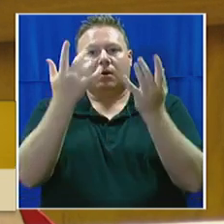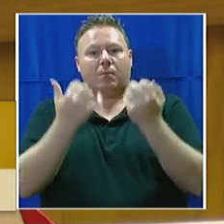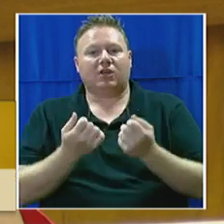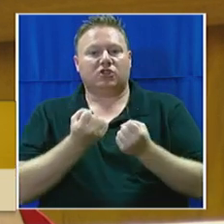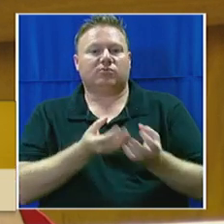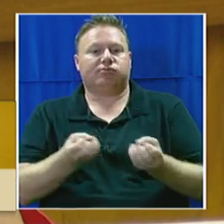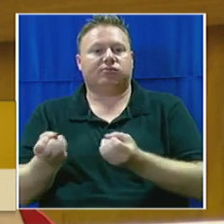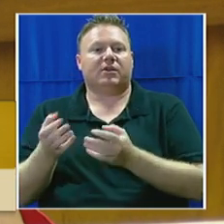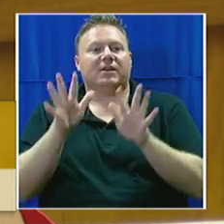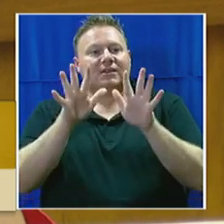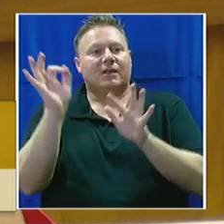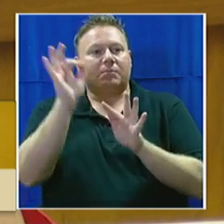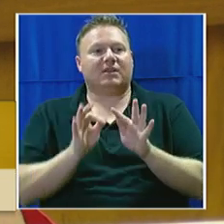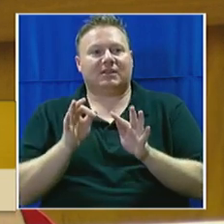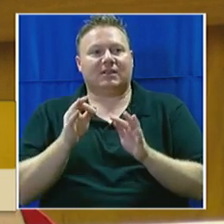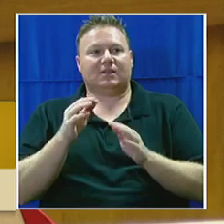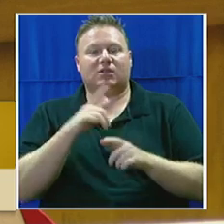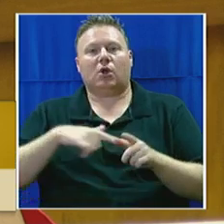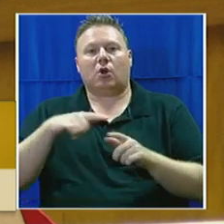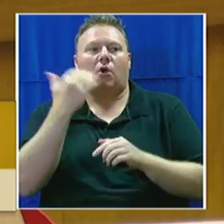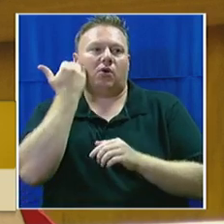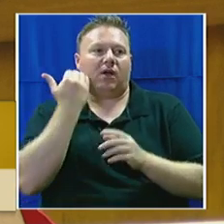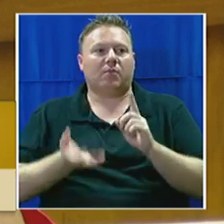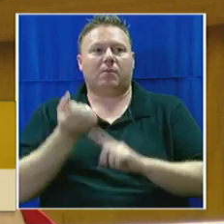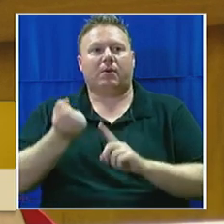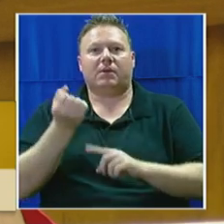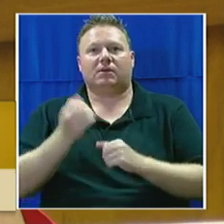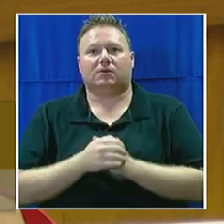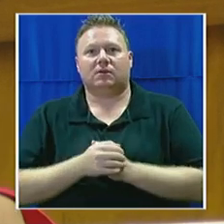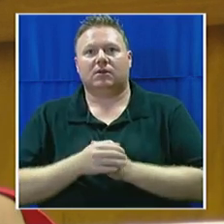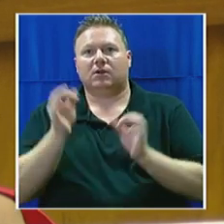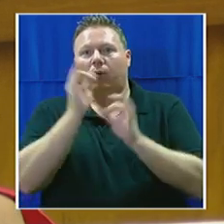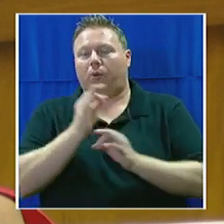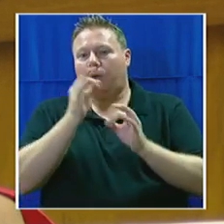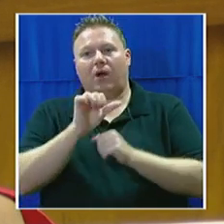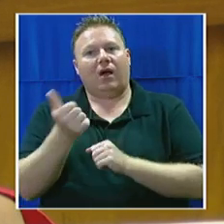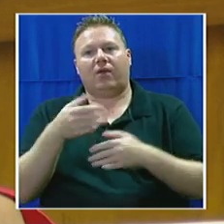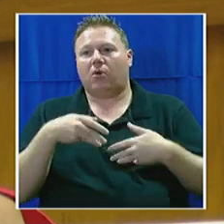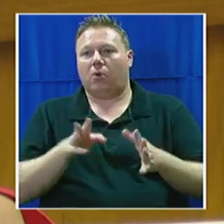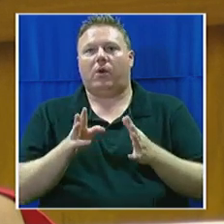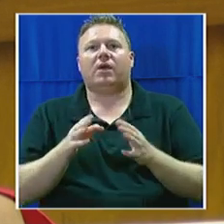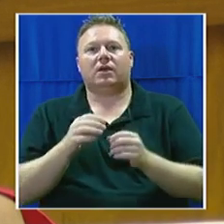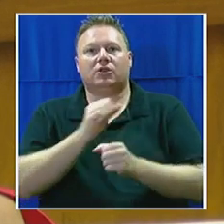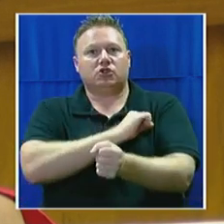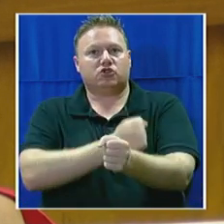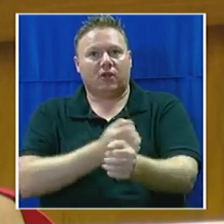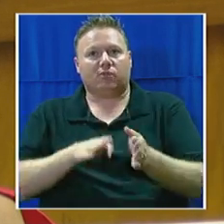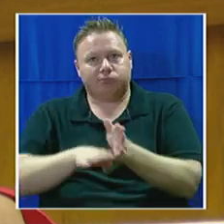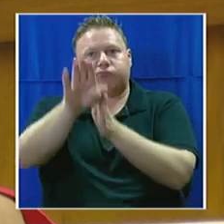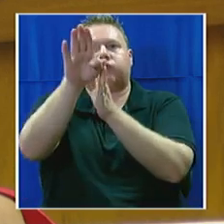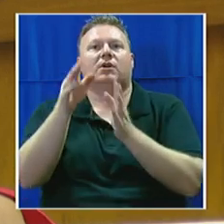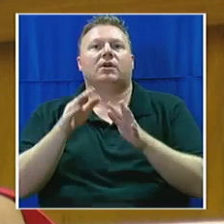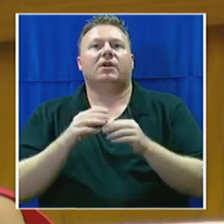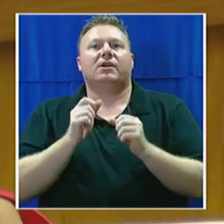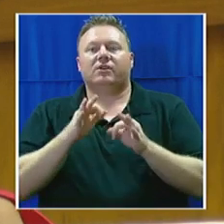than 10% of the revenue raised nationally. There's no other way of fixing and strengthening local government without fixing the